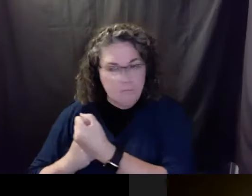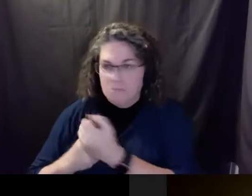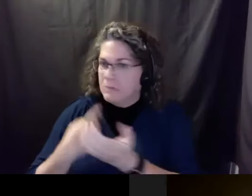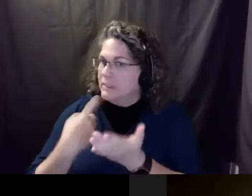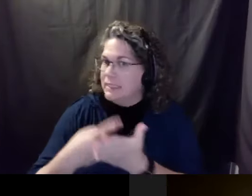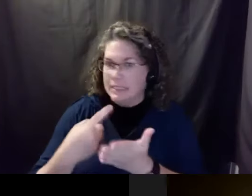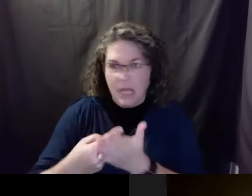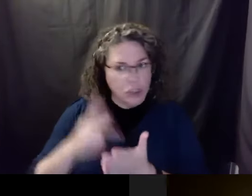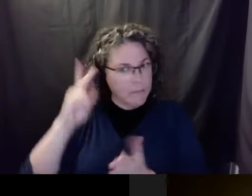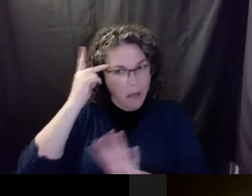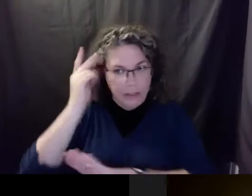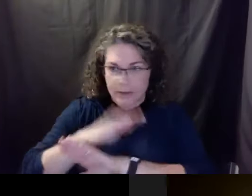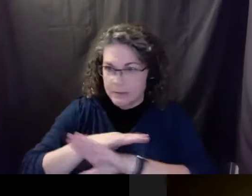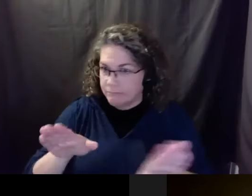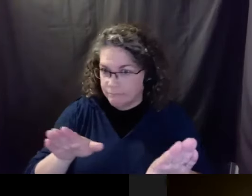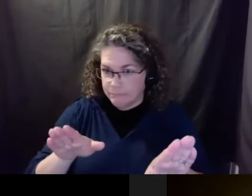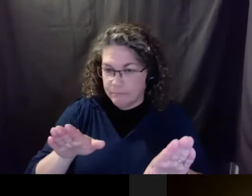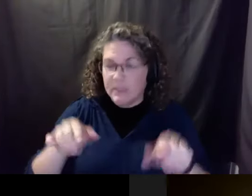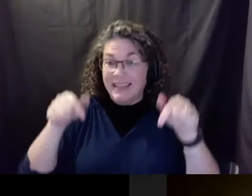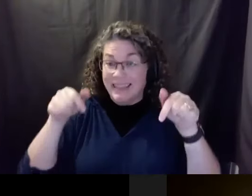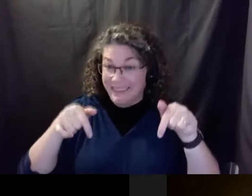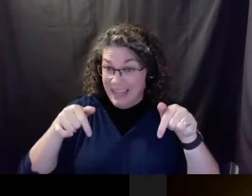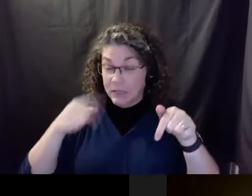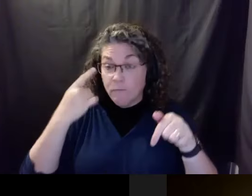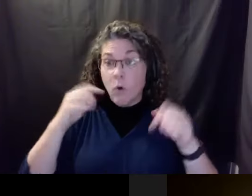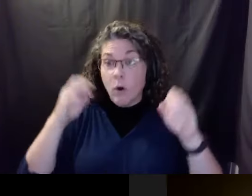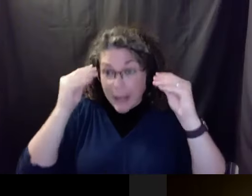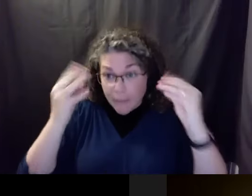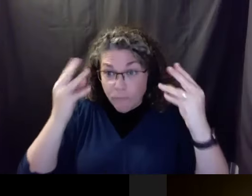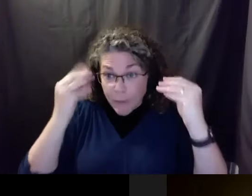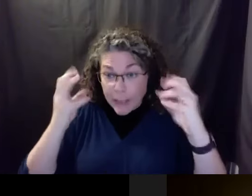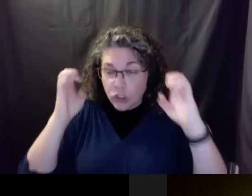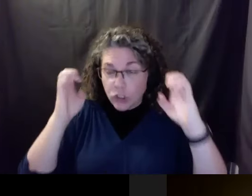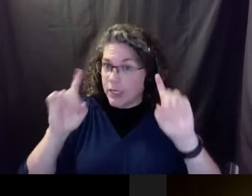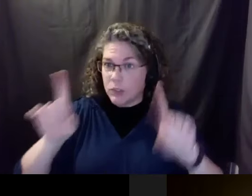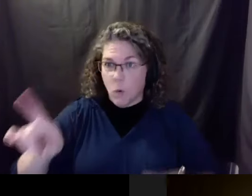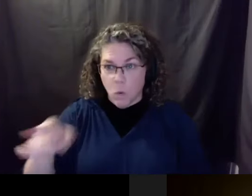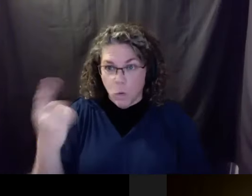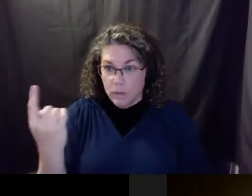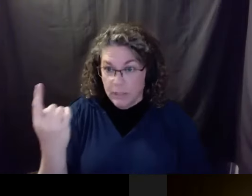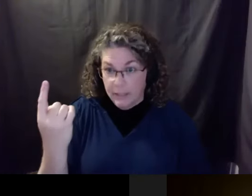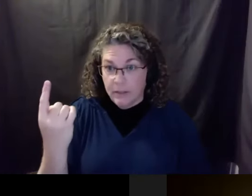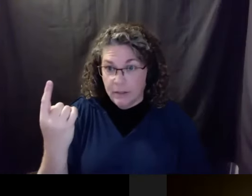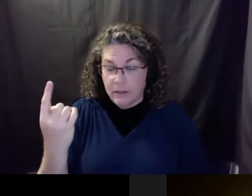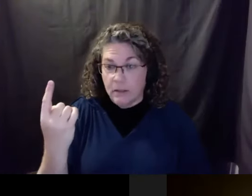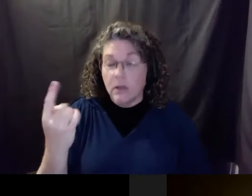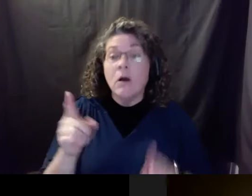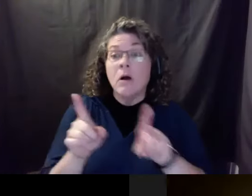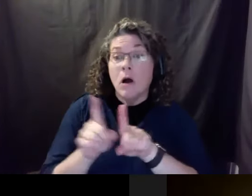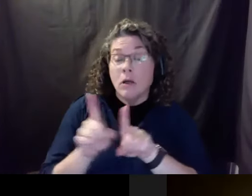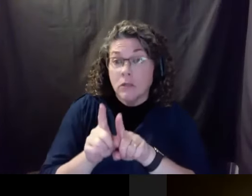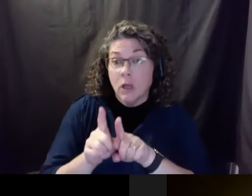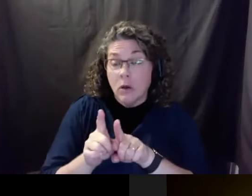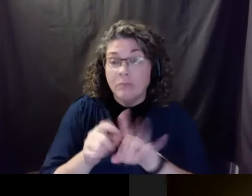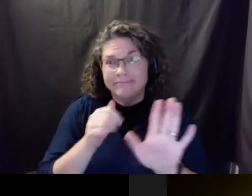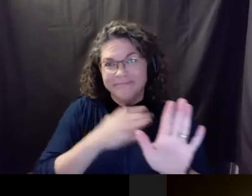of politics. This is for informational and educational purposes only. We also ask that you bear with